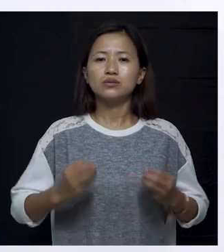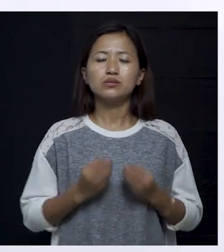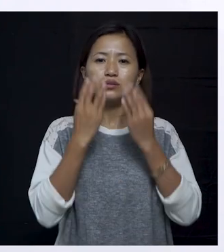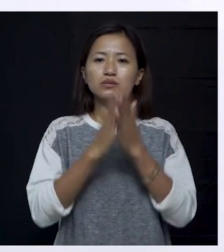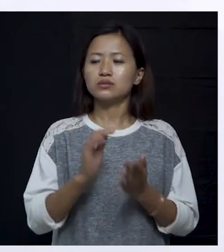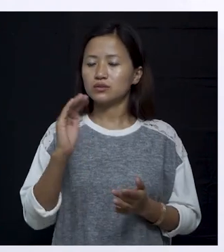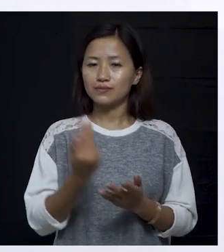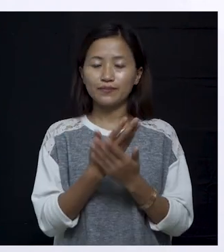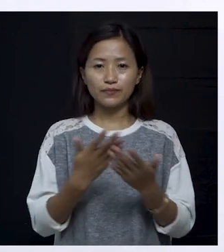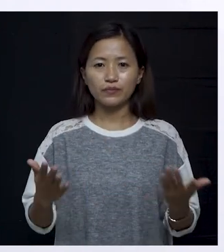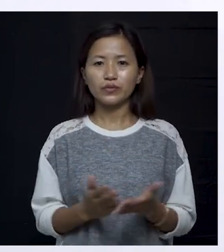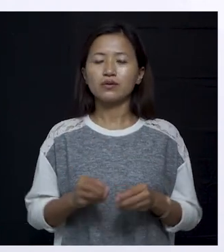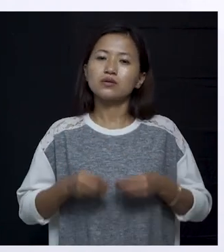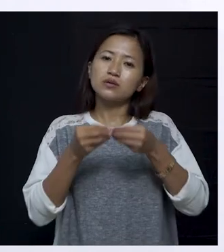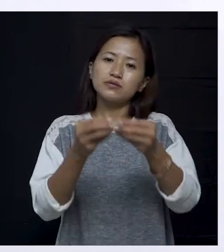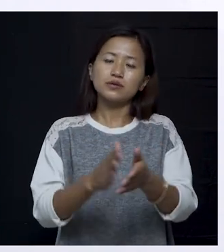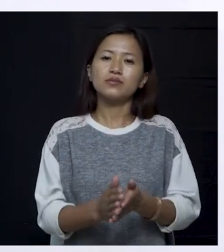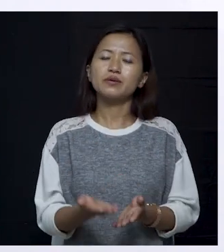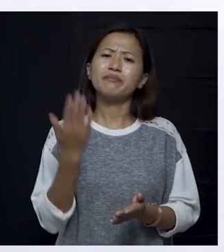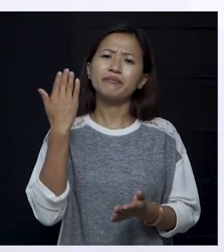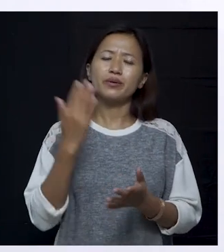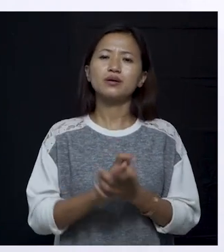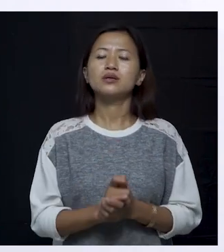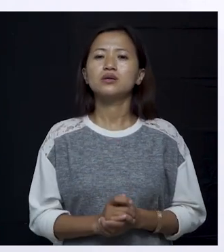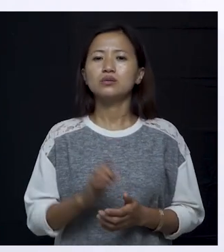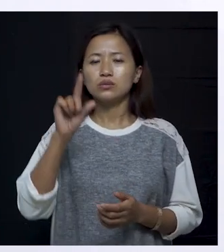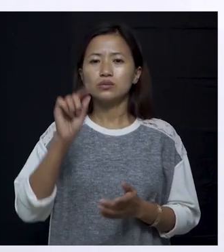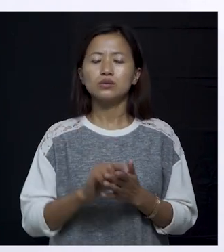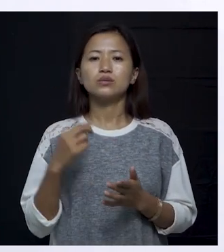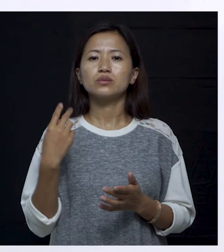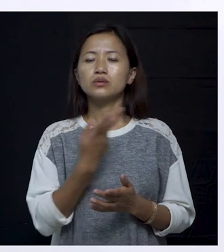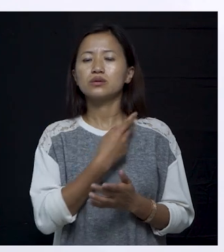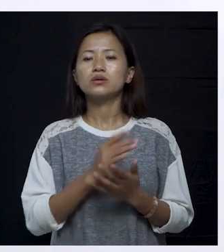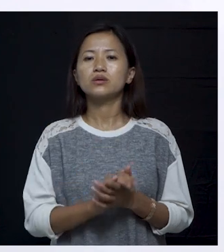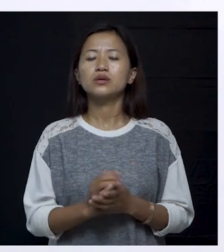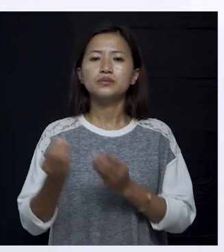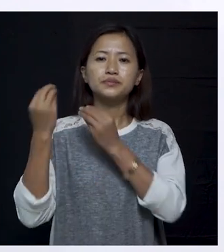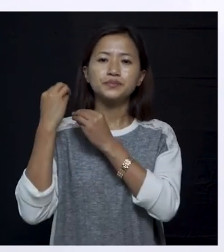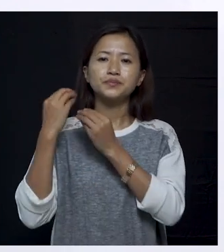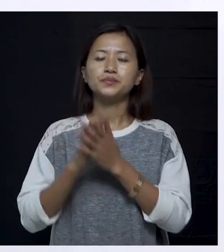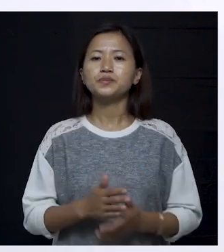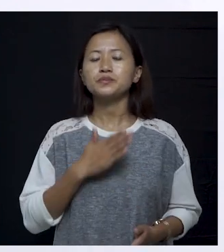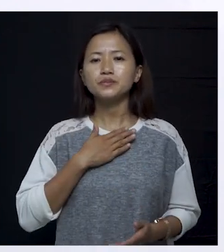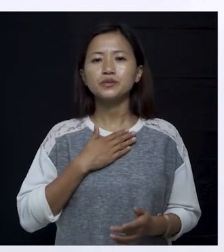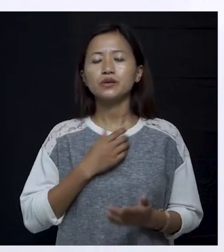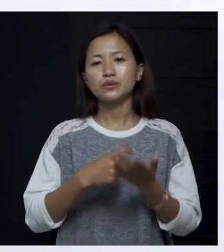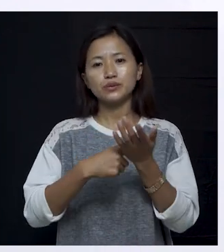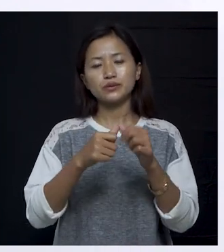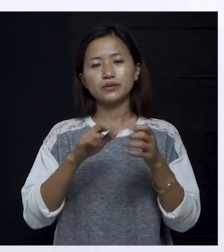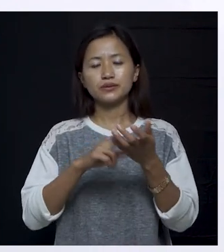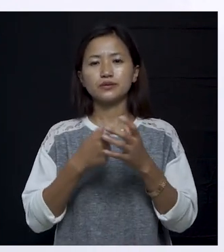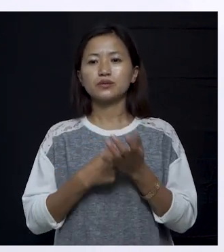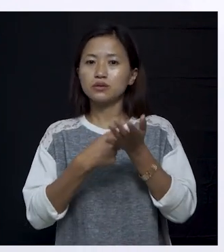have to do something or give something back, and that is to do with our duties, where we need to obey the rules and